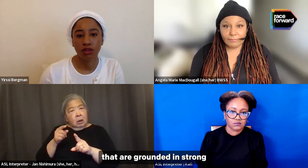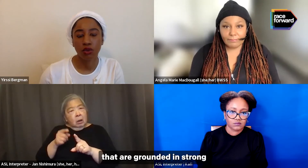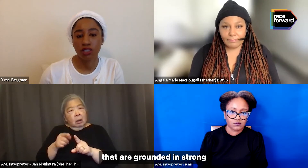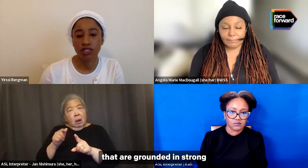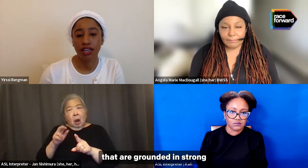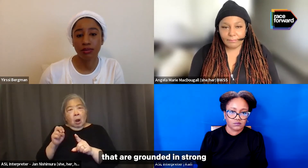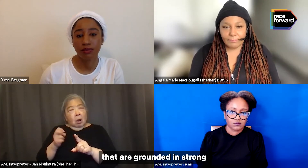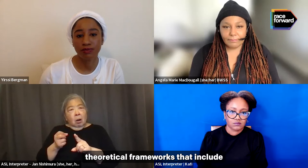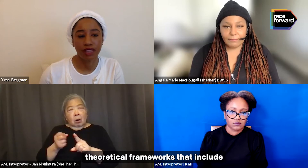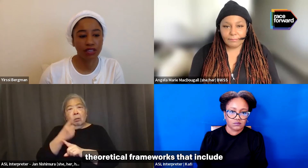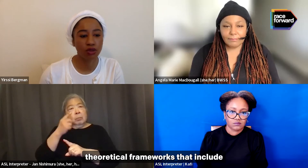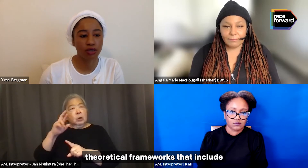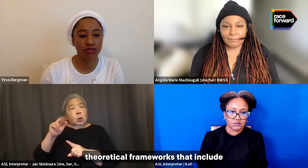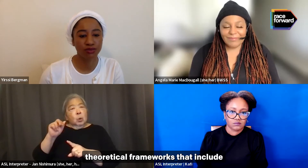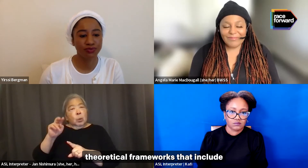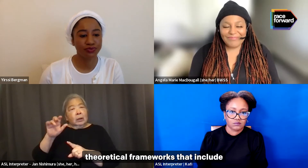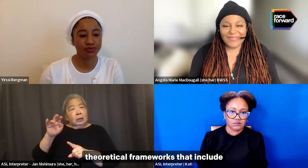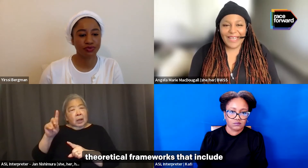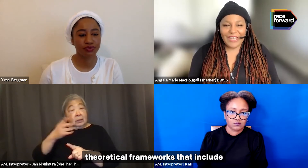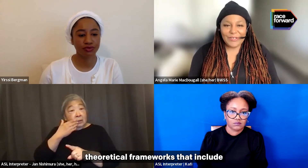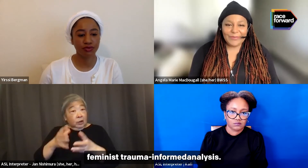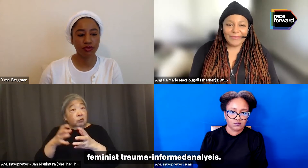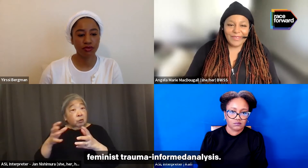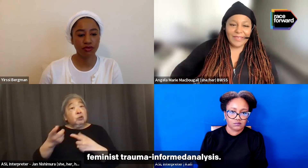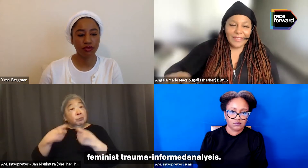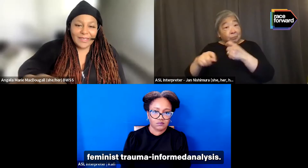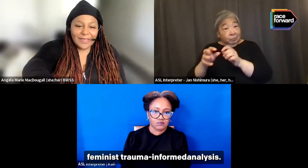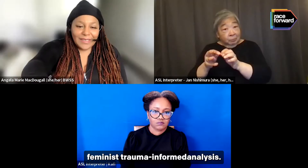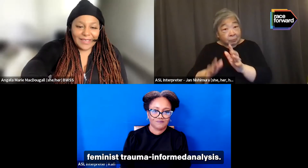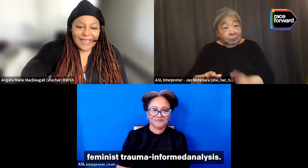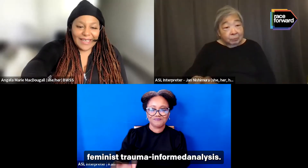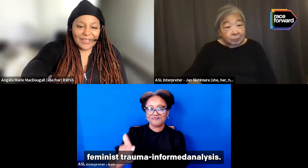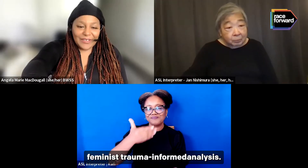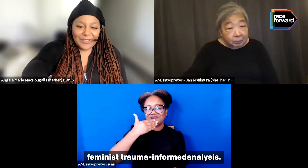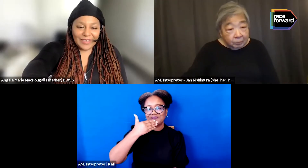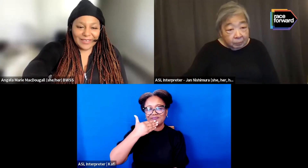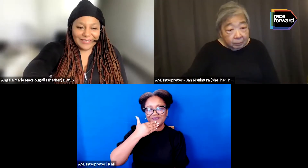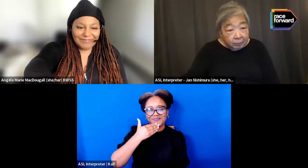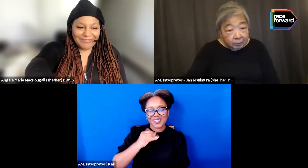in strong theoretical frameworks that include feminist trauma-informed analysis.